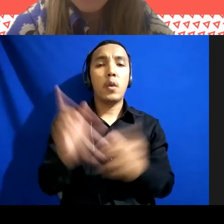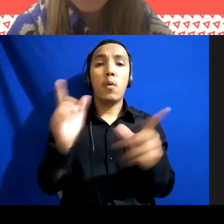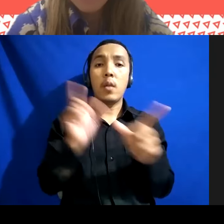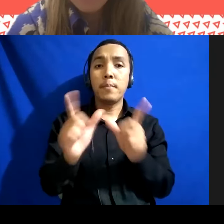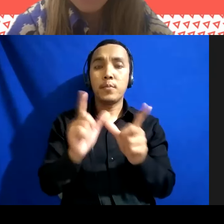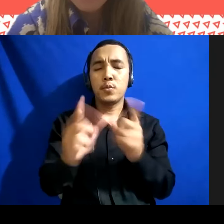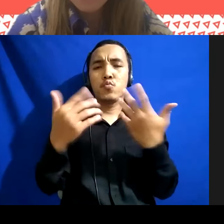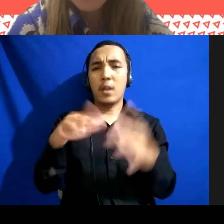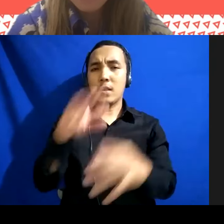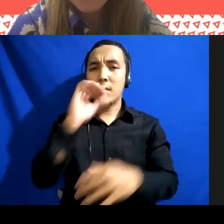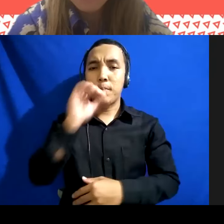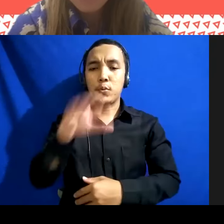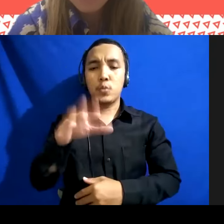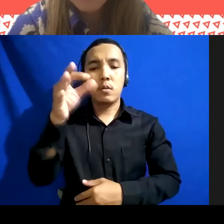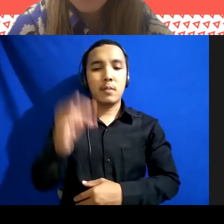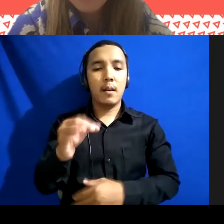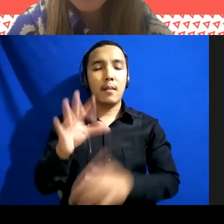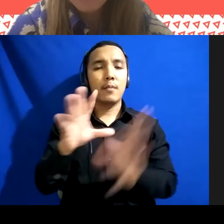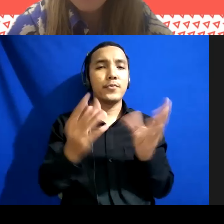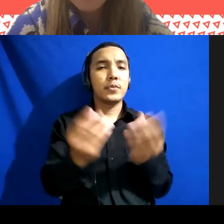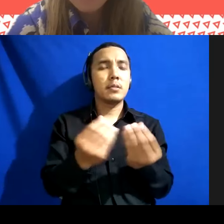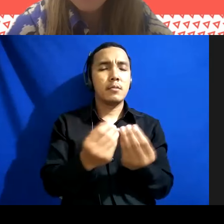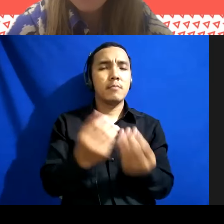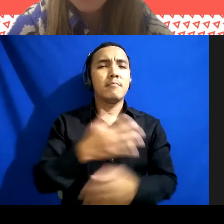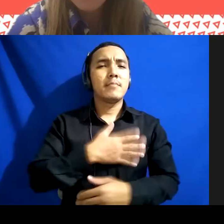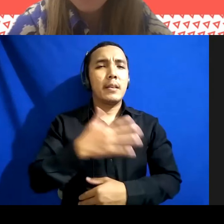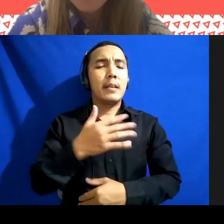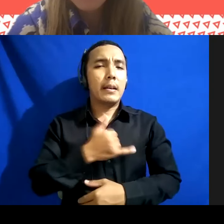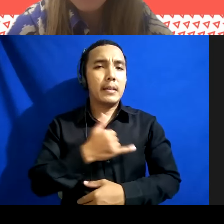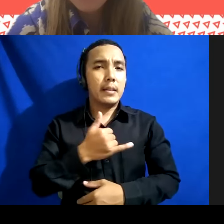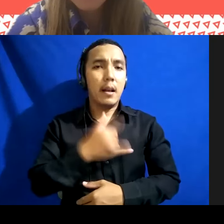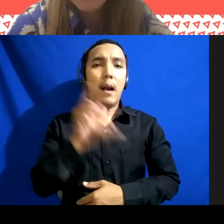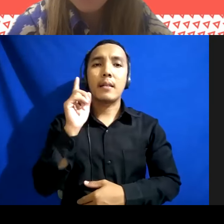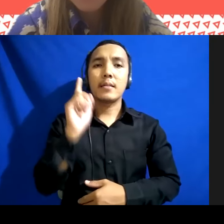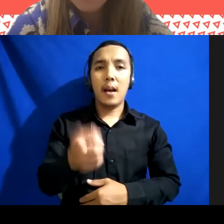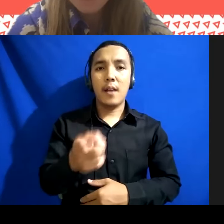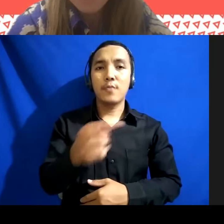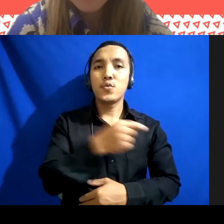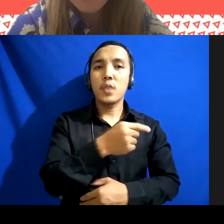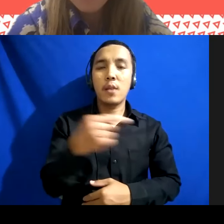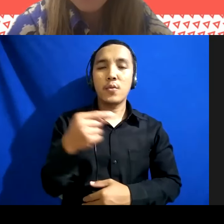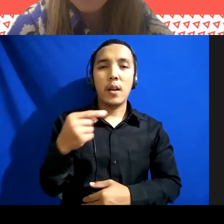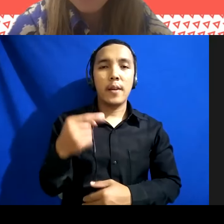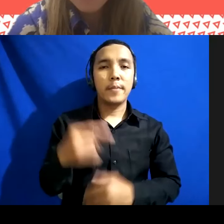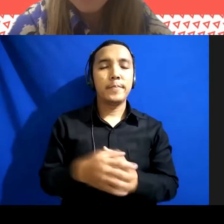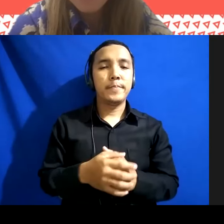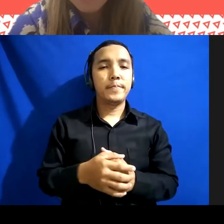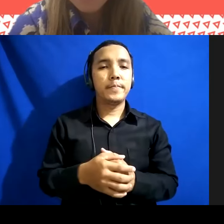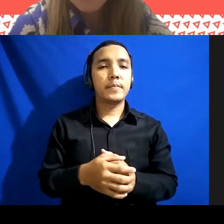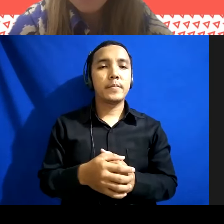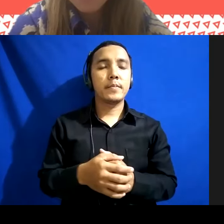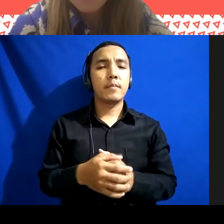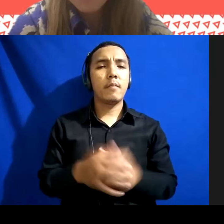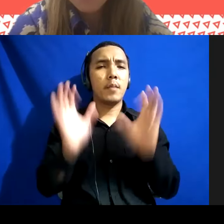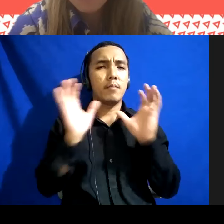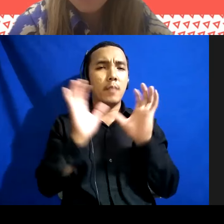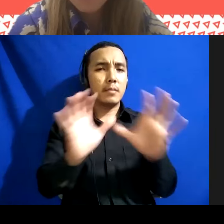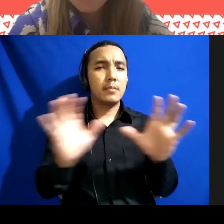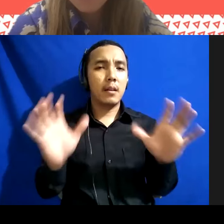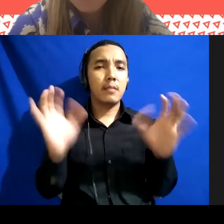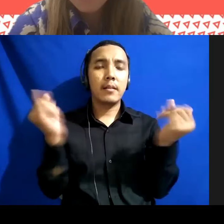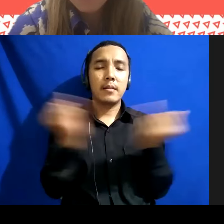as inclusive, I'm sure that there will still be a lot of things that we need to perfect. So the more that it